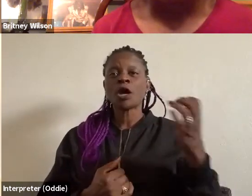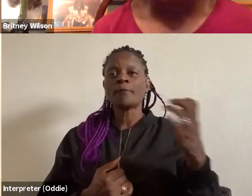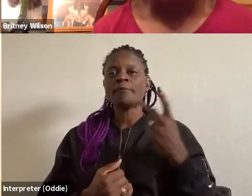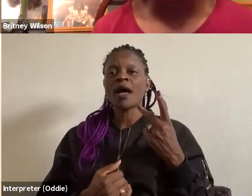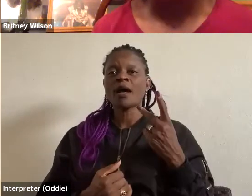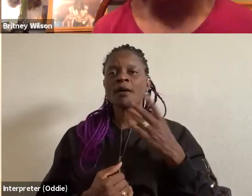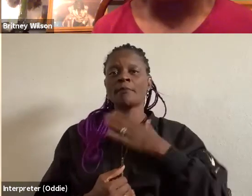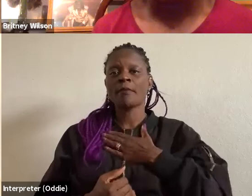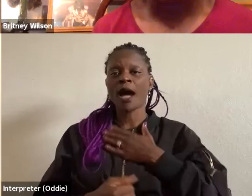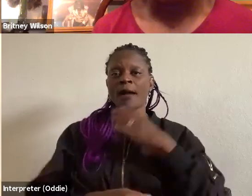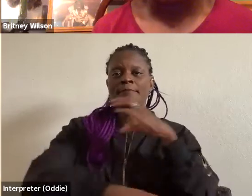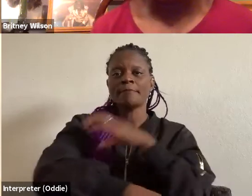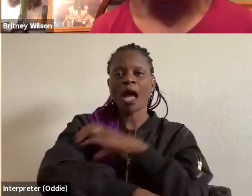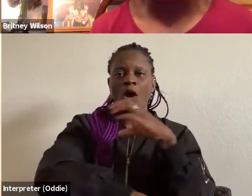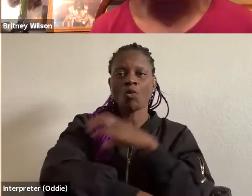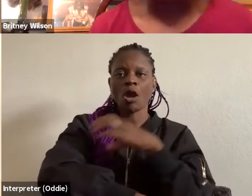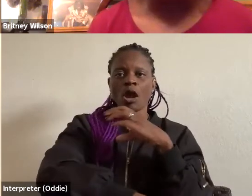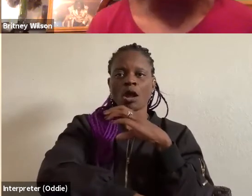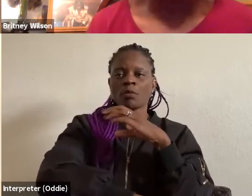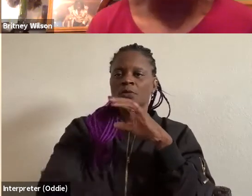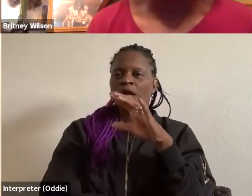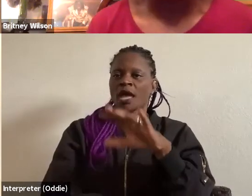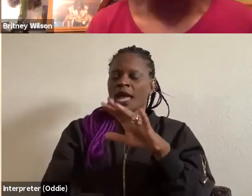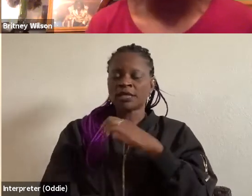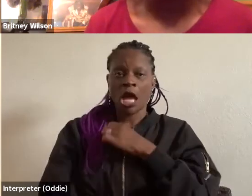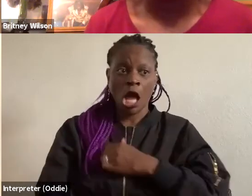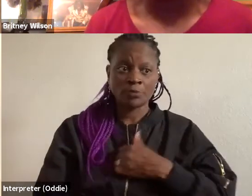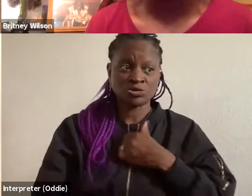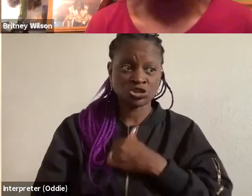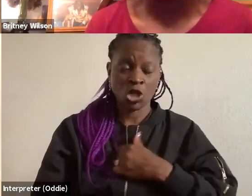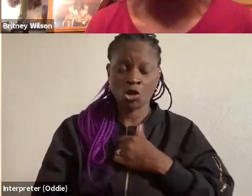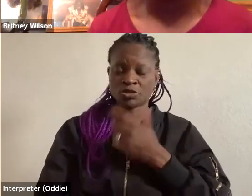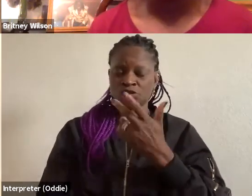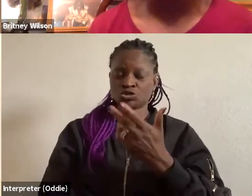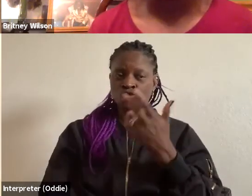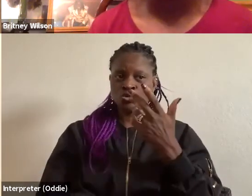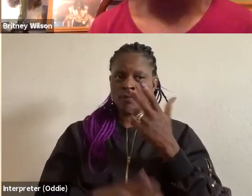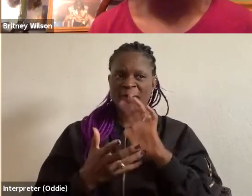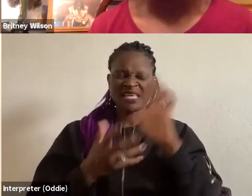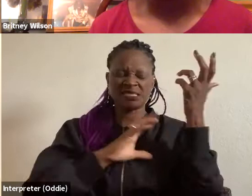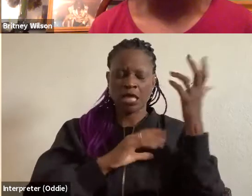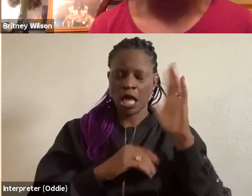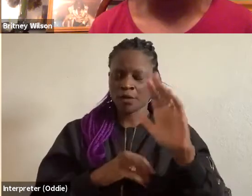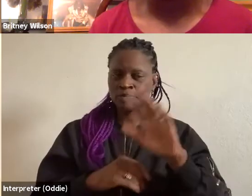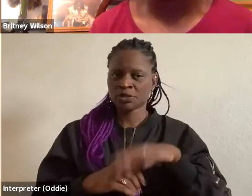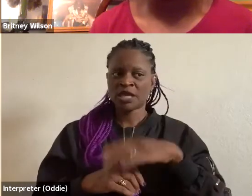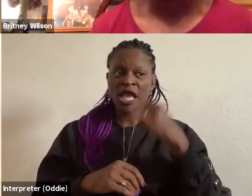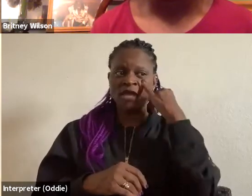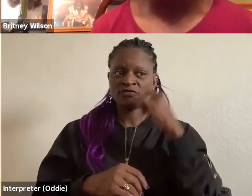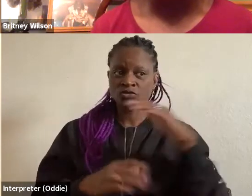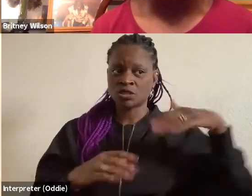I, in the moment, and like, again, sorry, spoiler alert for anyone who hasn't read the essay, I think one thing I've done